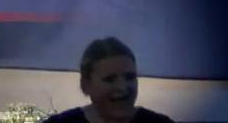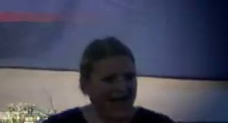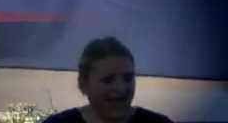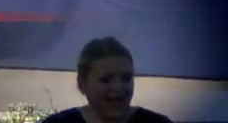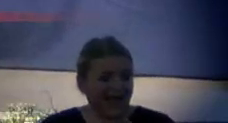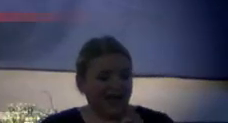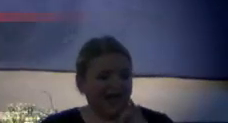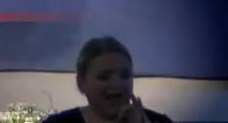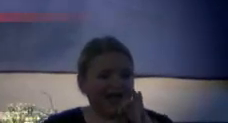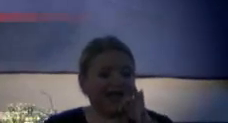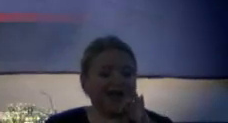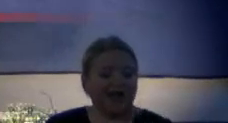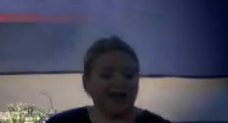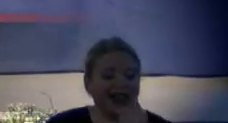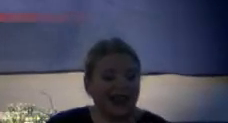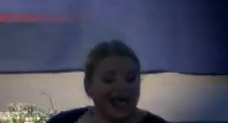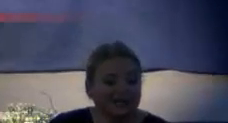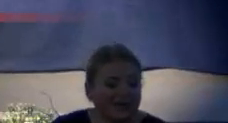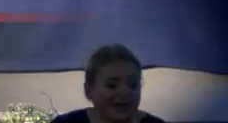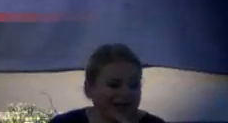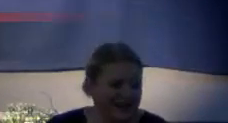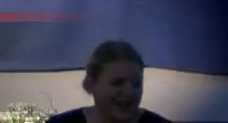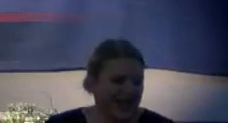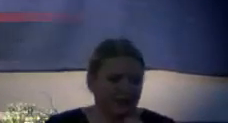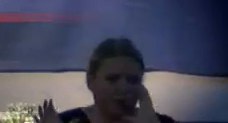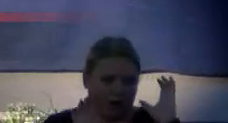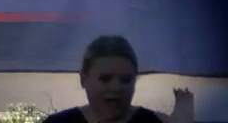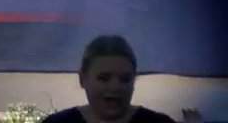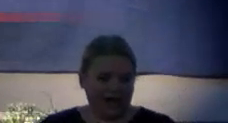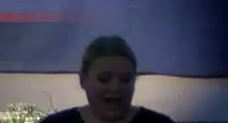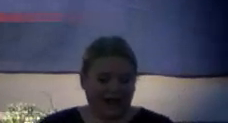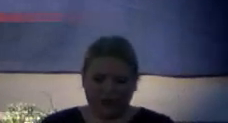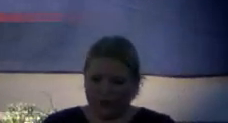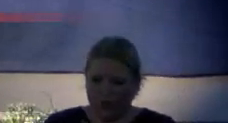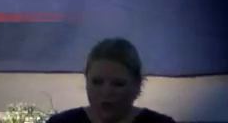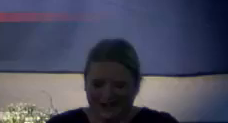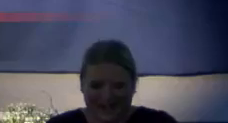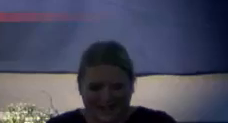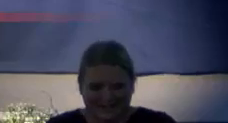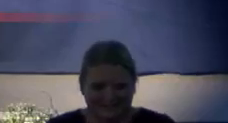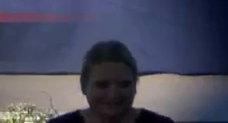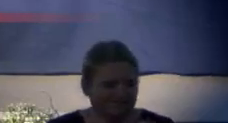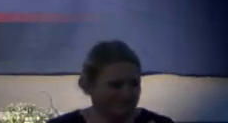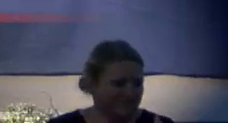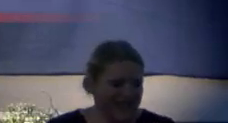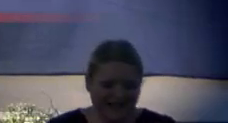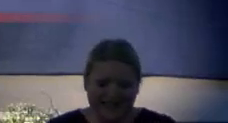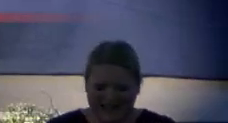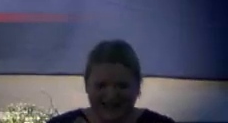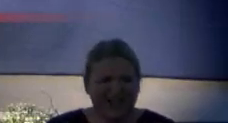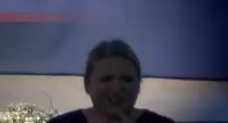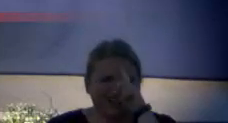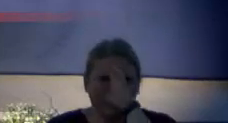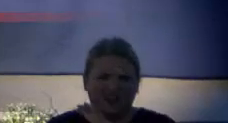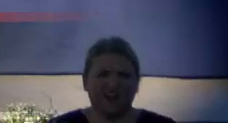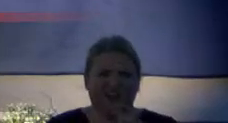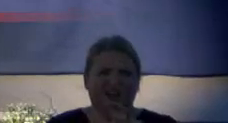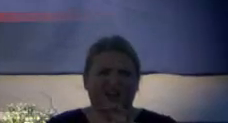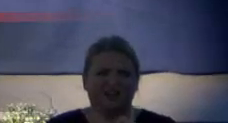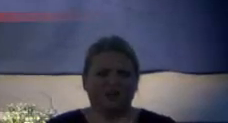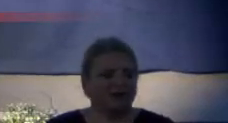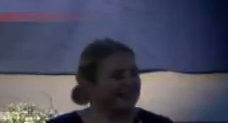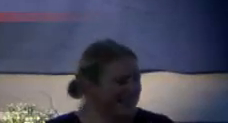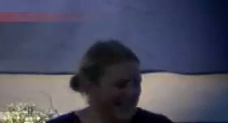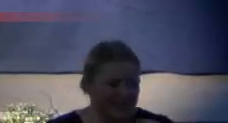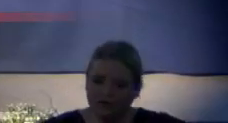procrastinated until the last minute, stayed up way too late on school nights, and sat in class confused out of my mind. And just like